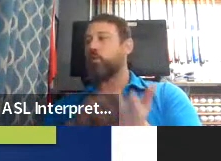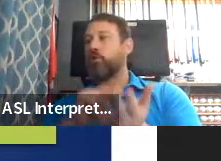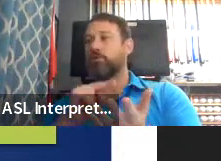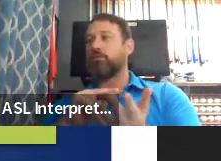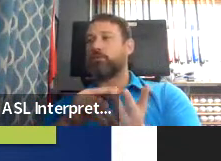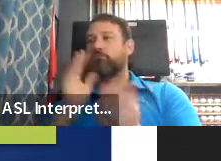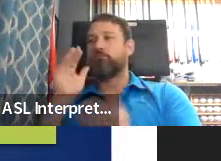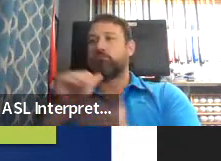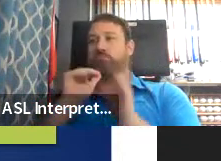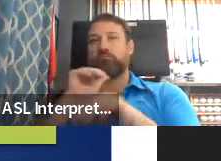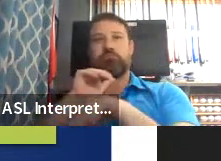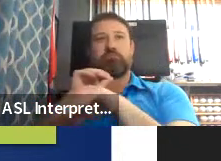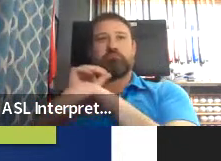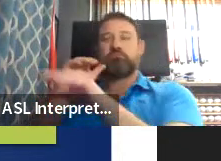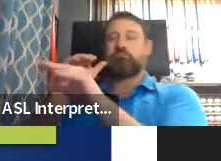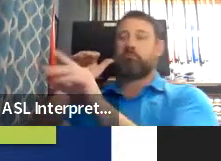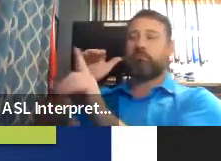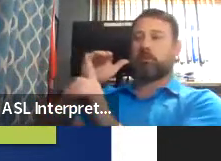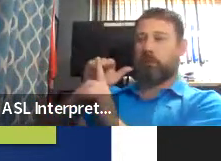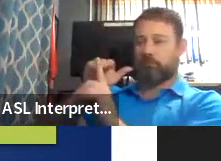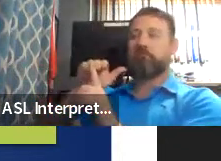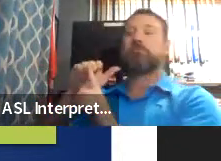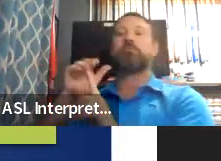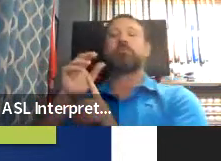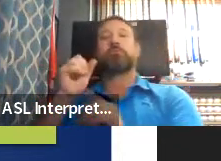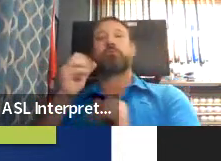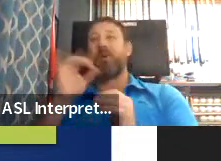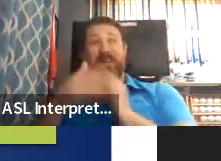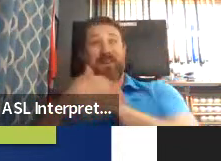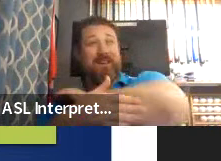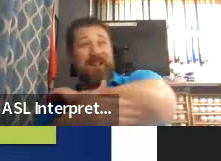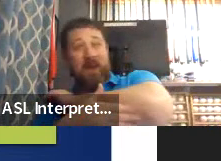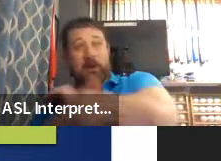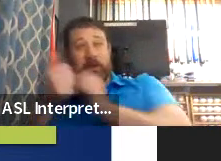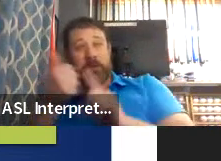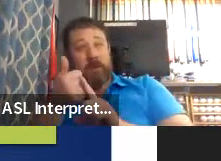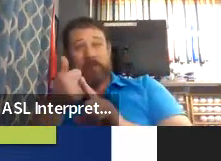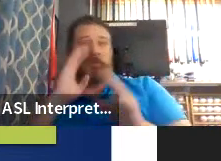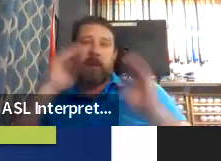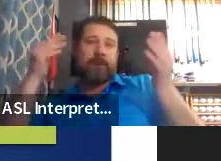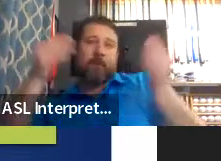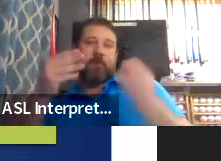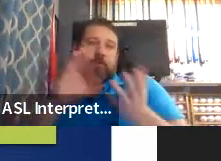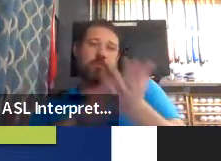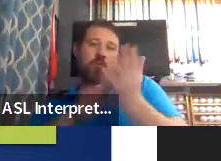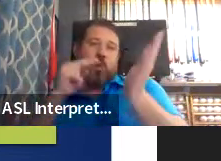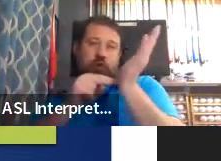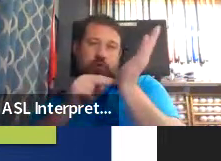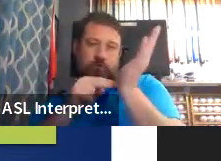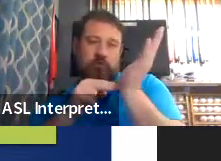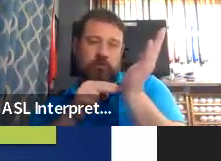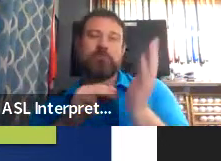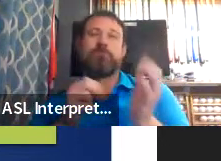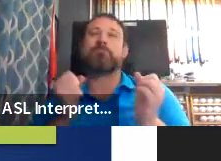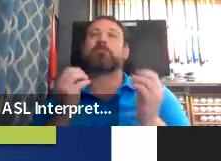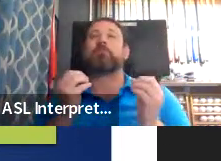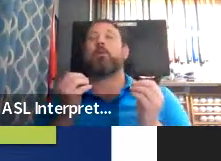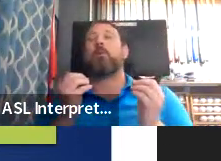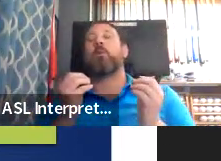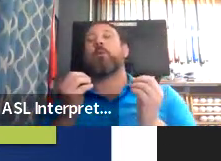of Education. So in the county itself, there's not a focus on school nurses. So there was a variety